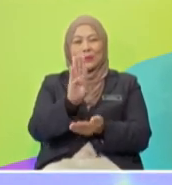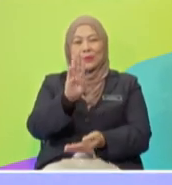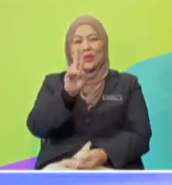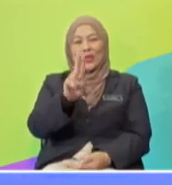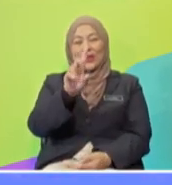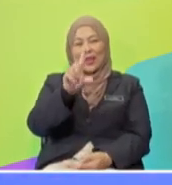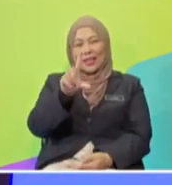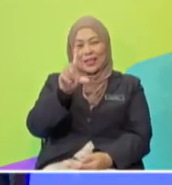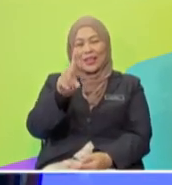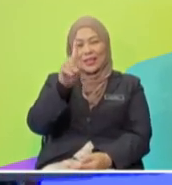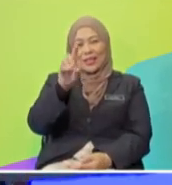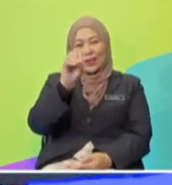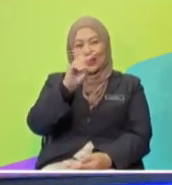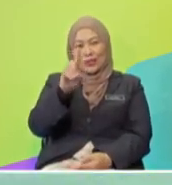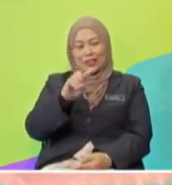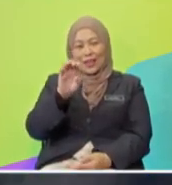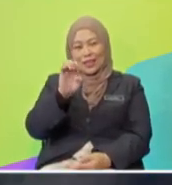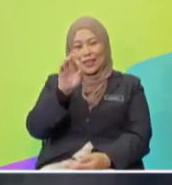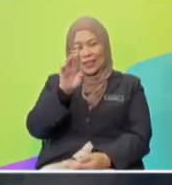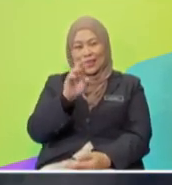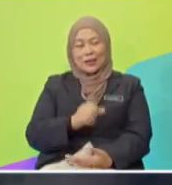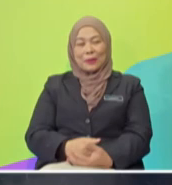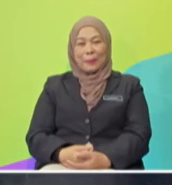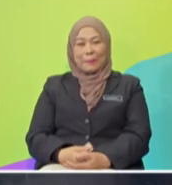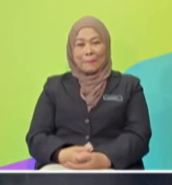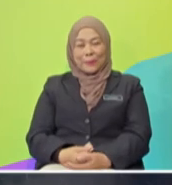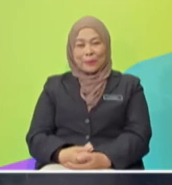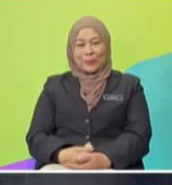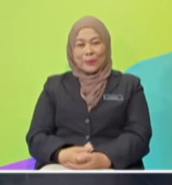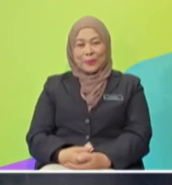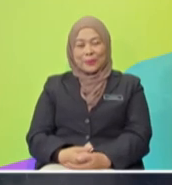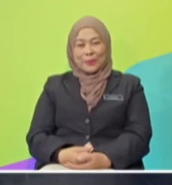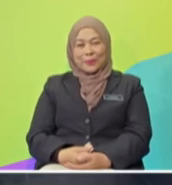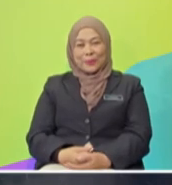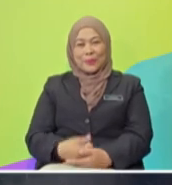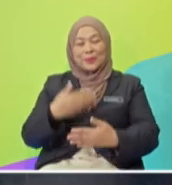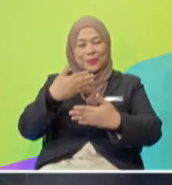very good. Okay, next. My turn.